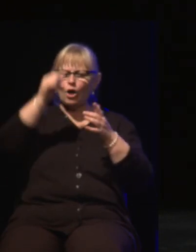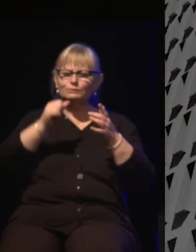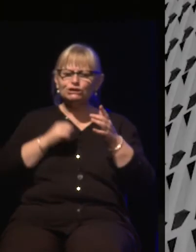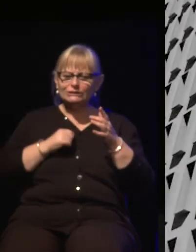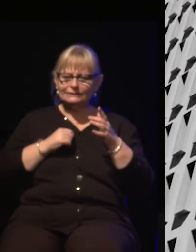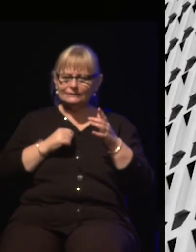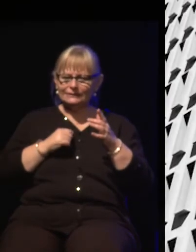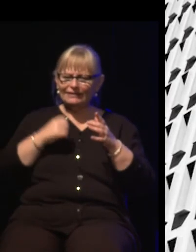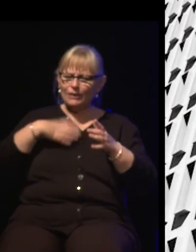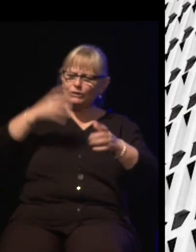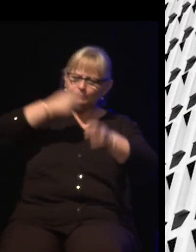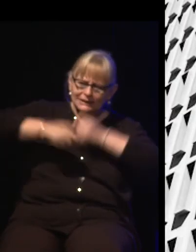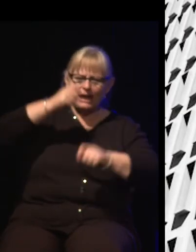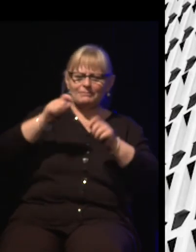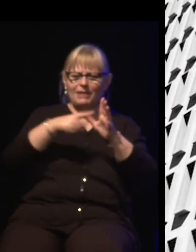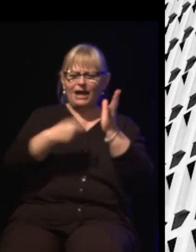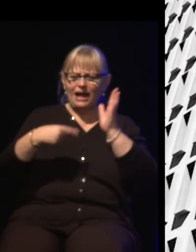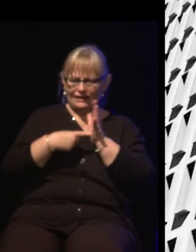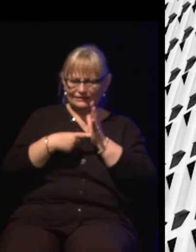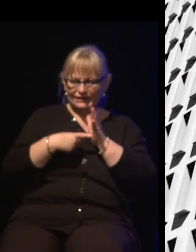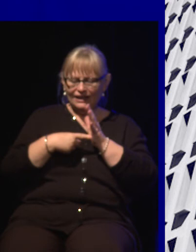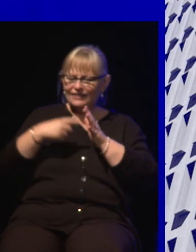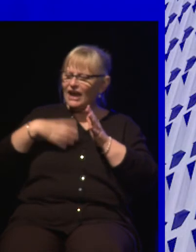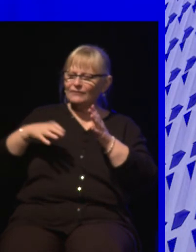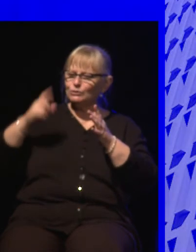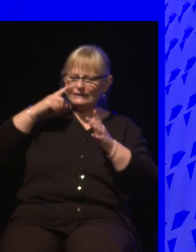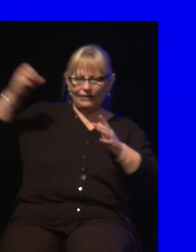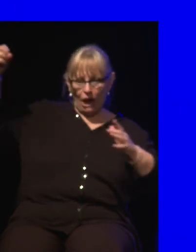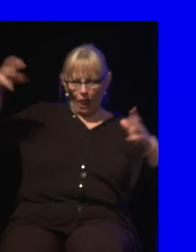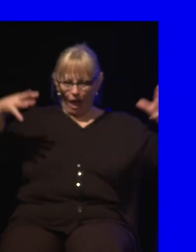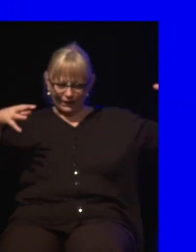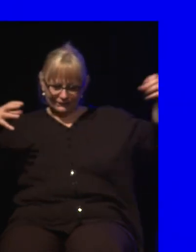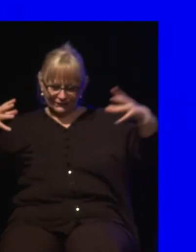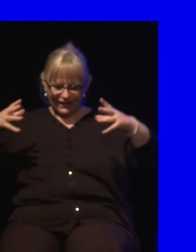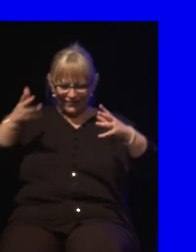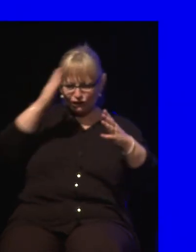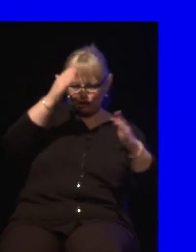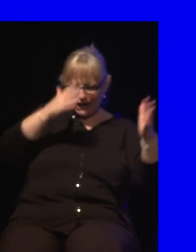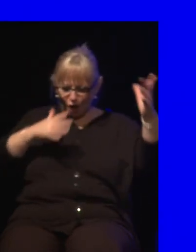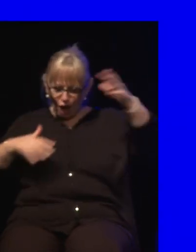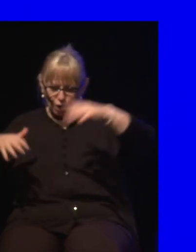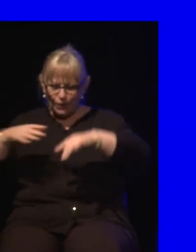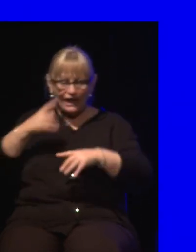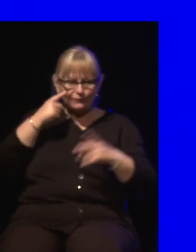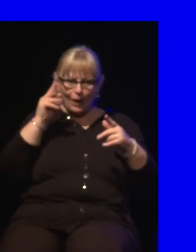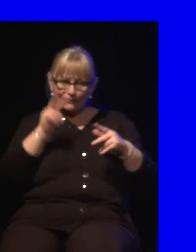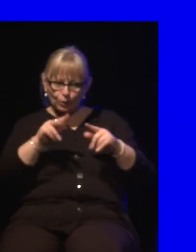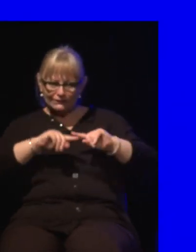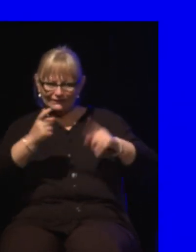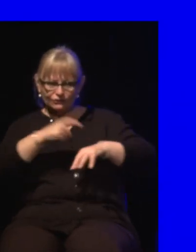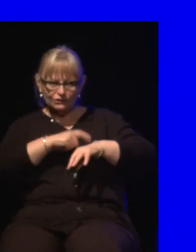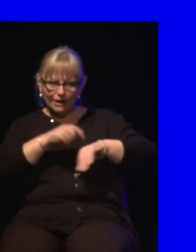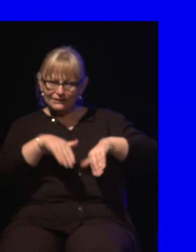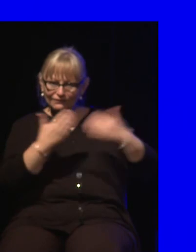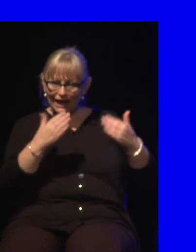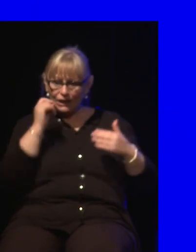to be art, and to play off light and shadow throughout the day. So take a look at them at different times of day and watch how the light changes them. They